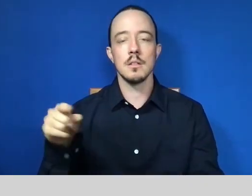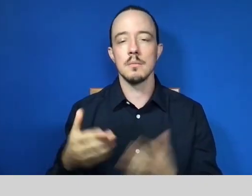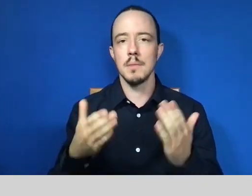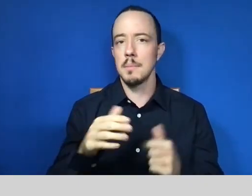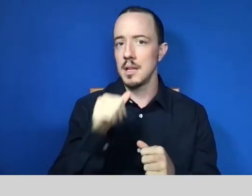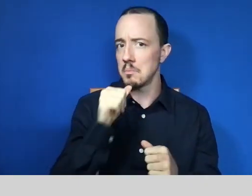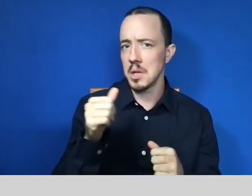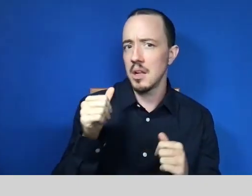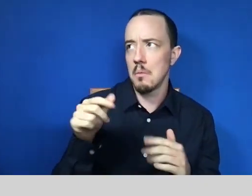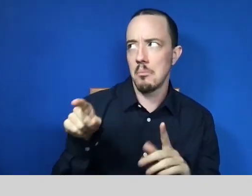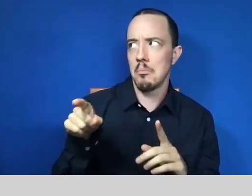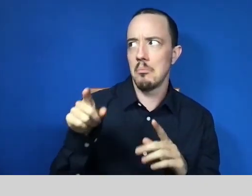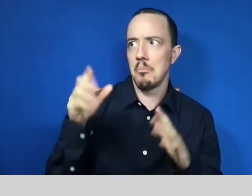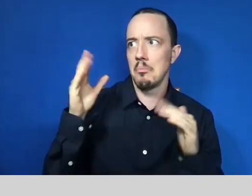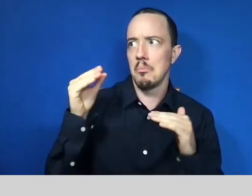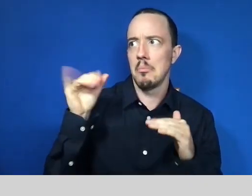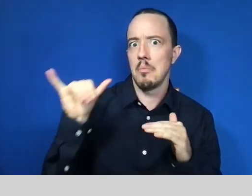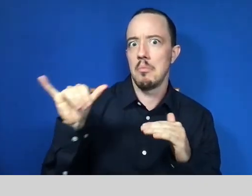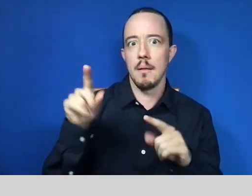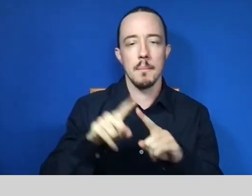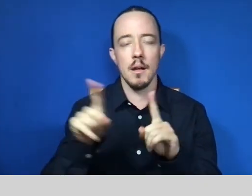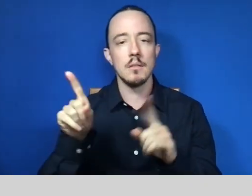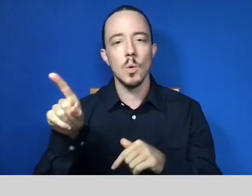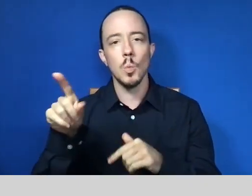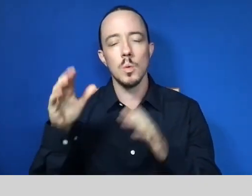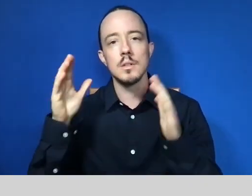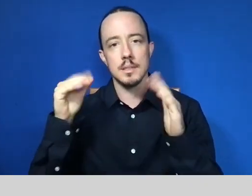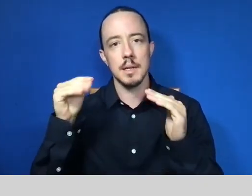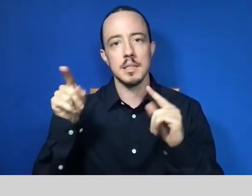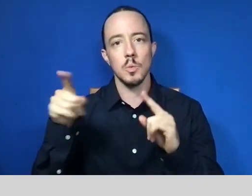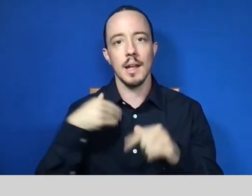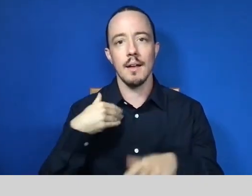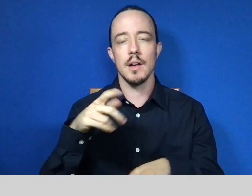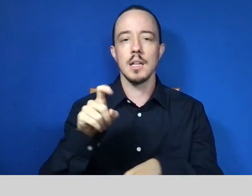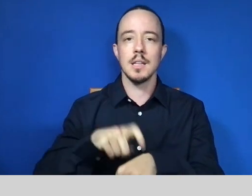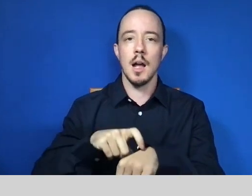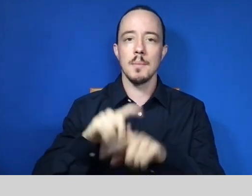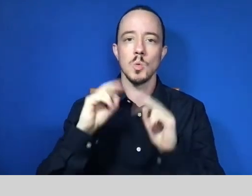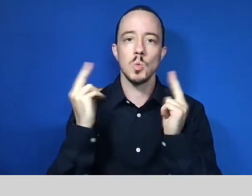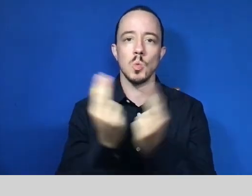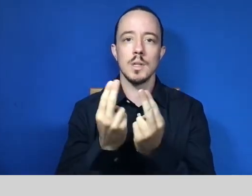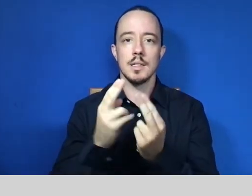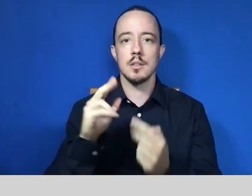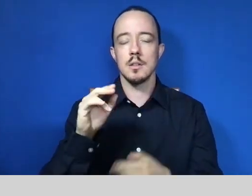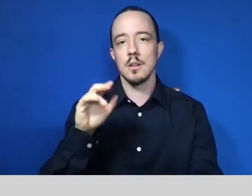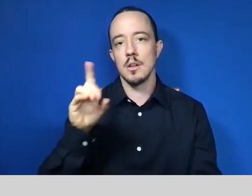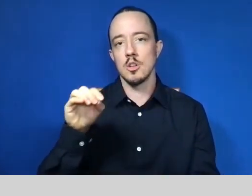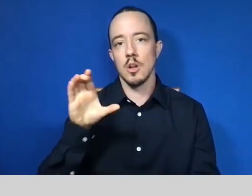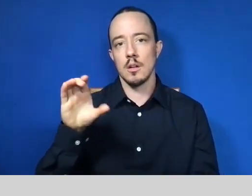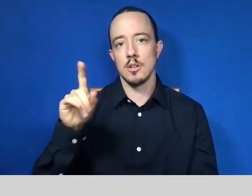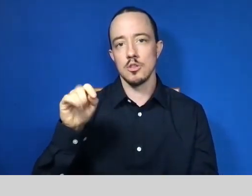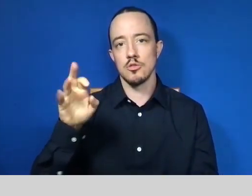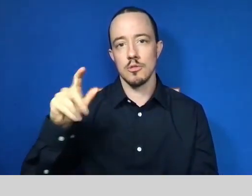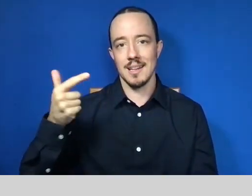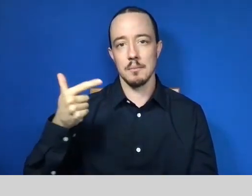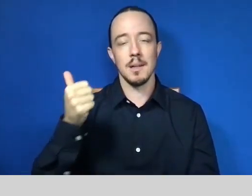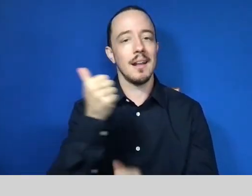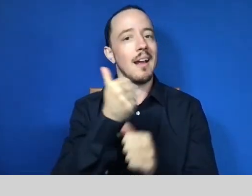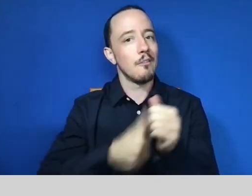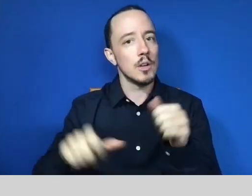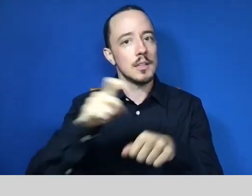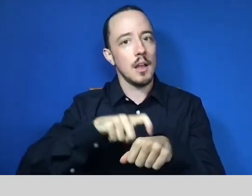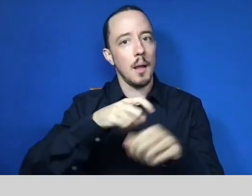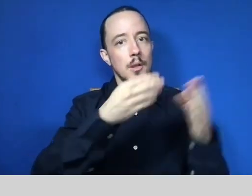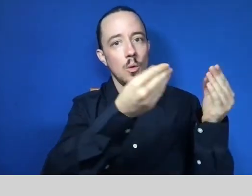be unexpected that we have a time unit doc string, but actually every time you inherit from an